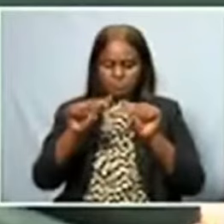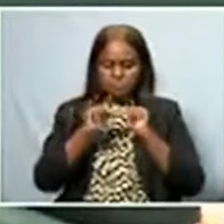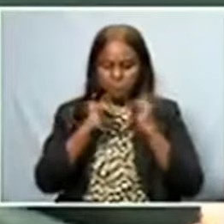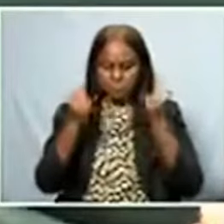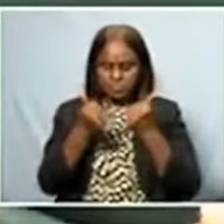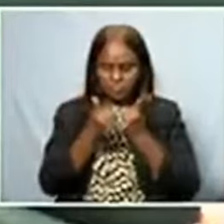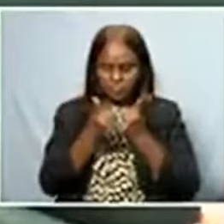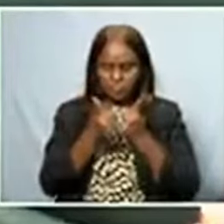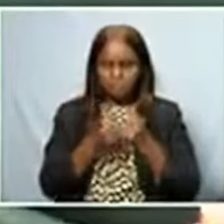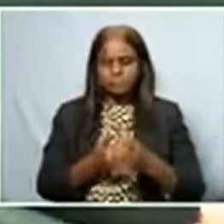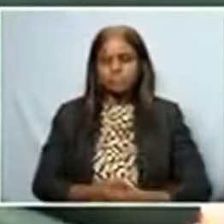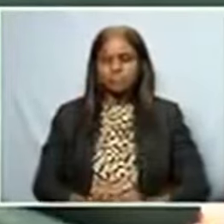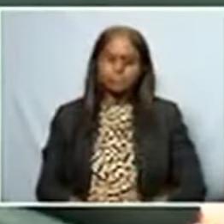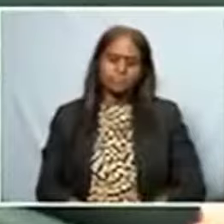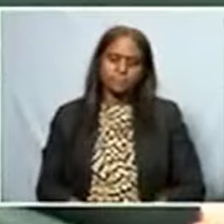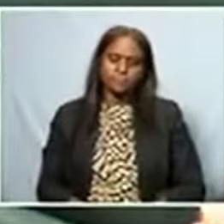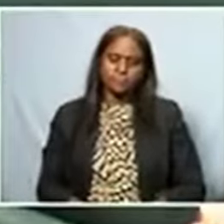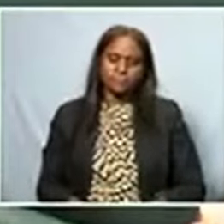Leader of Government Business.